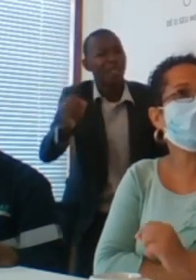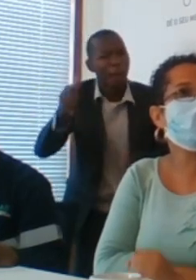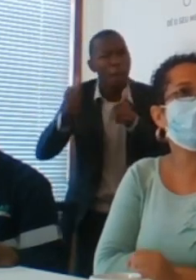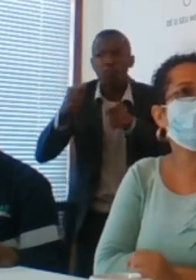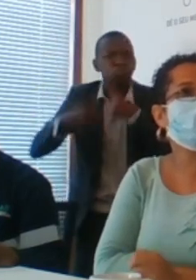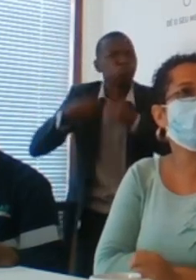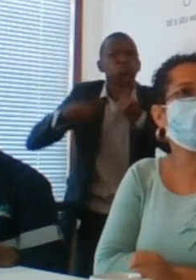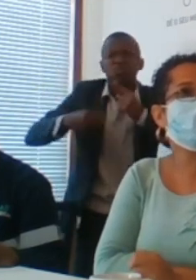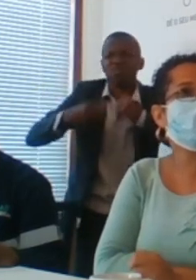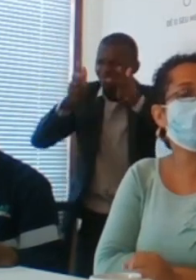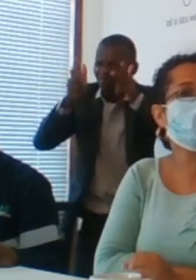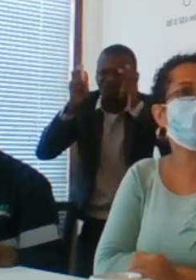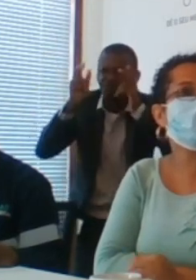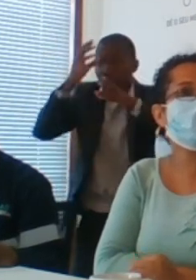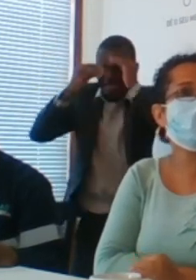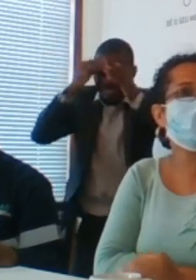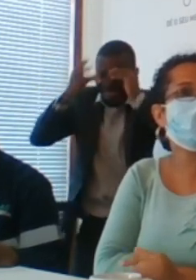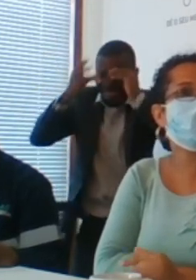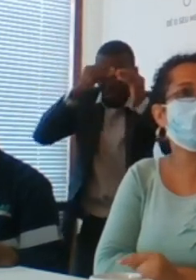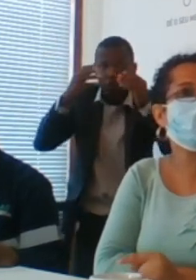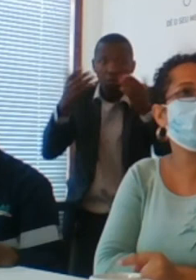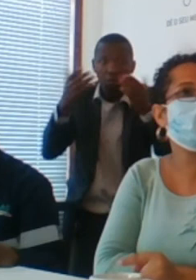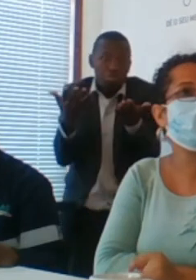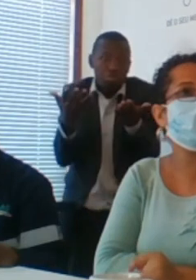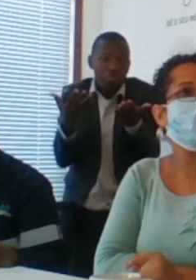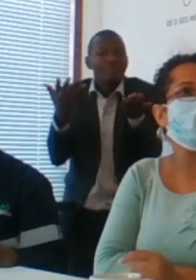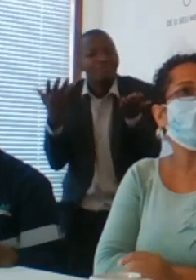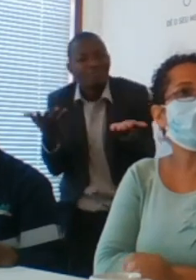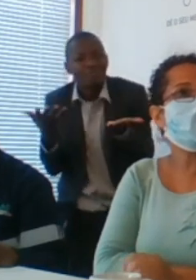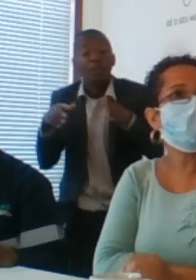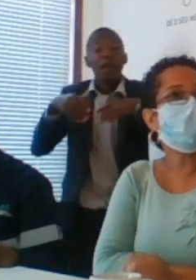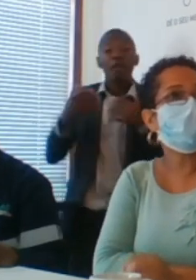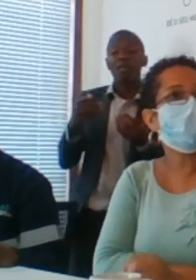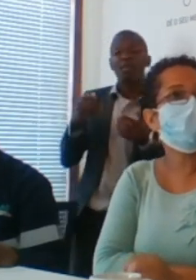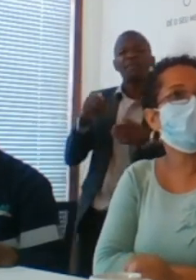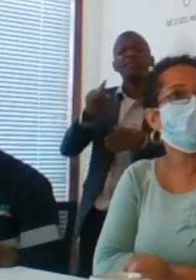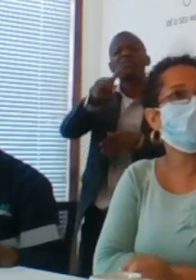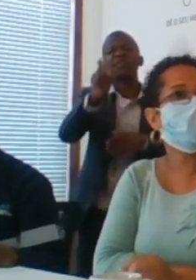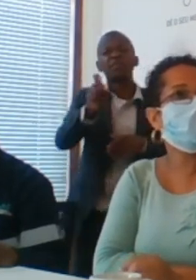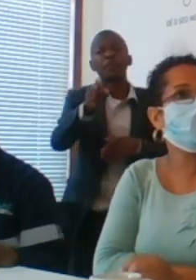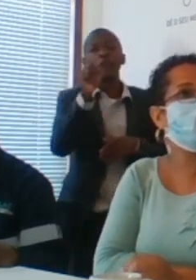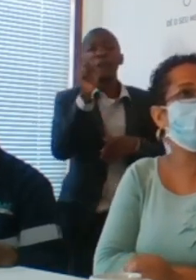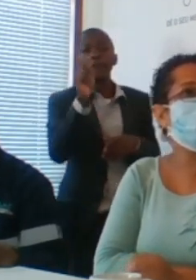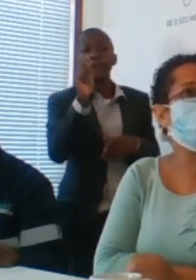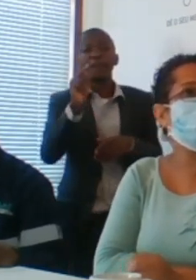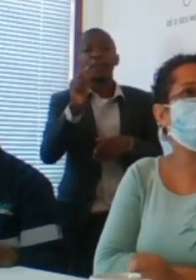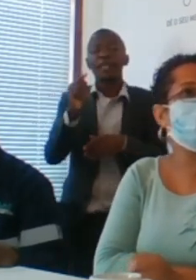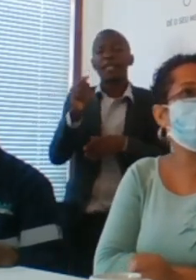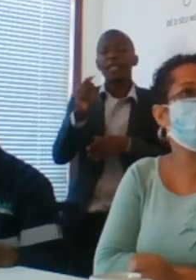From institution Mozambique, Deficiencia in Mozambique, how many ONGs have been given